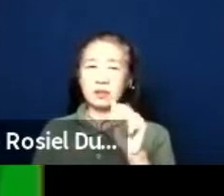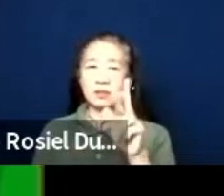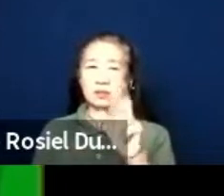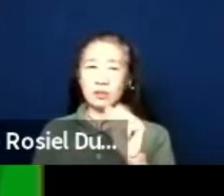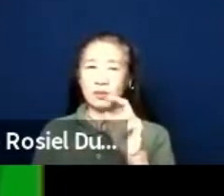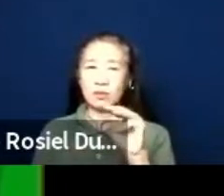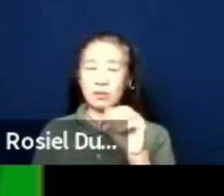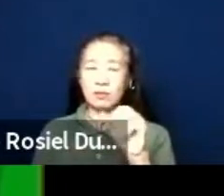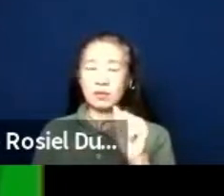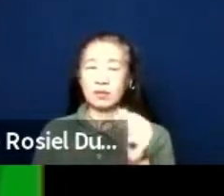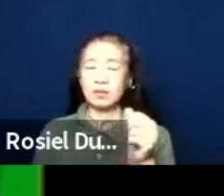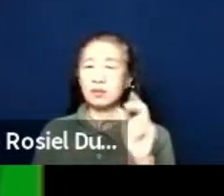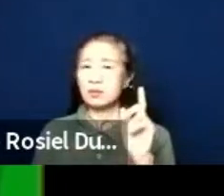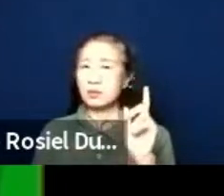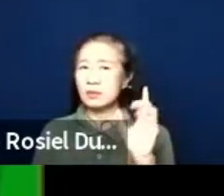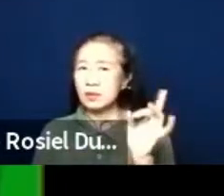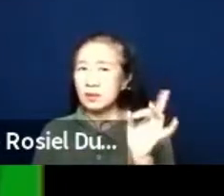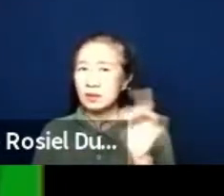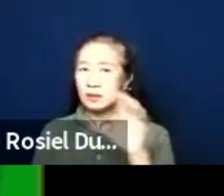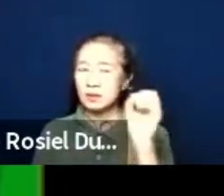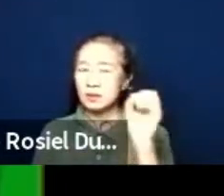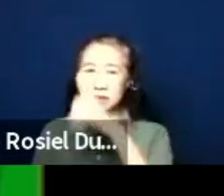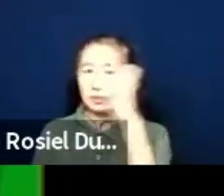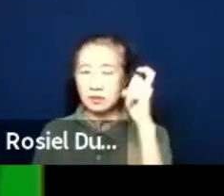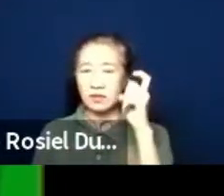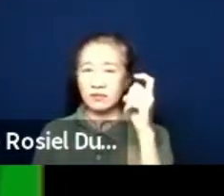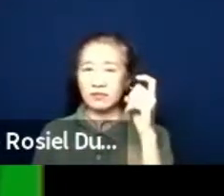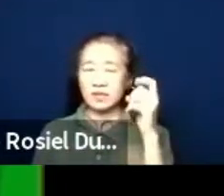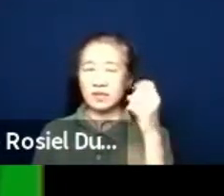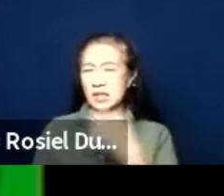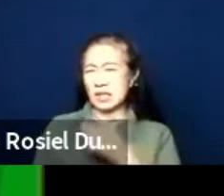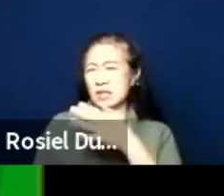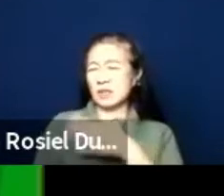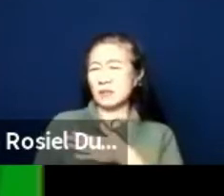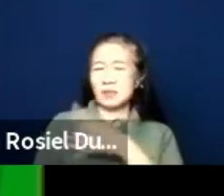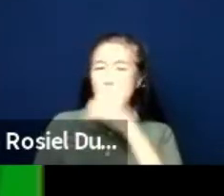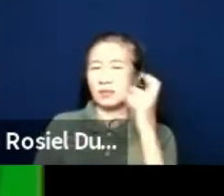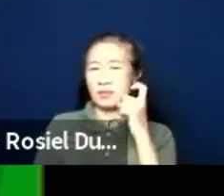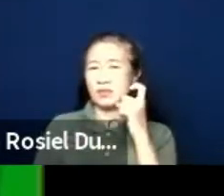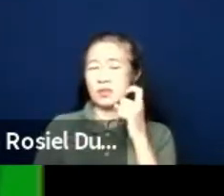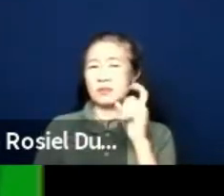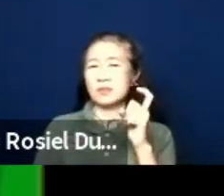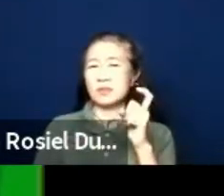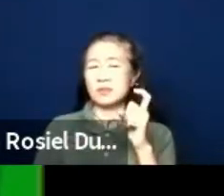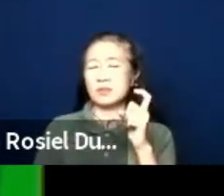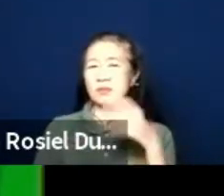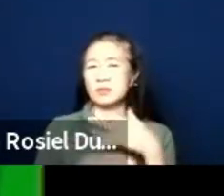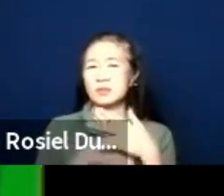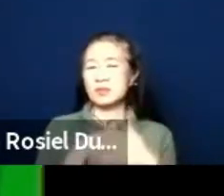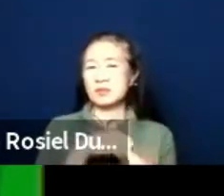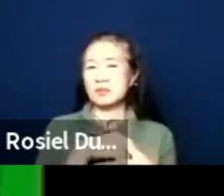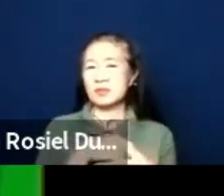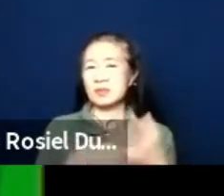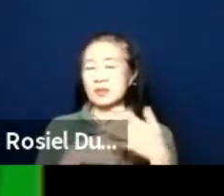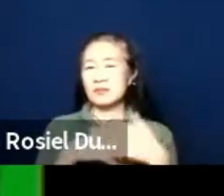20% of people who have died from traumatic injuries could have injured with quick bleeding control. The number 1 cause of preventable death